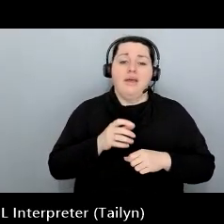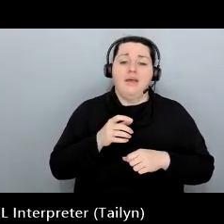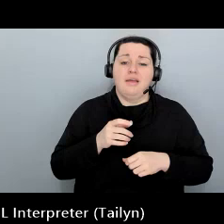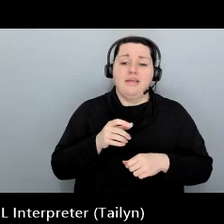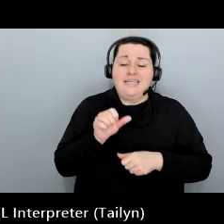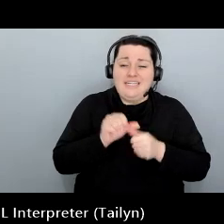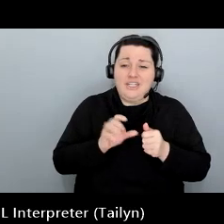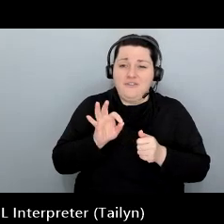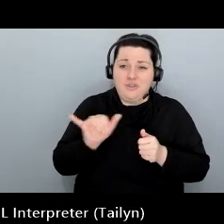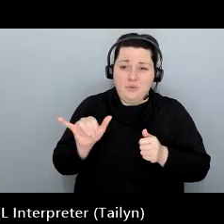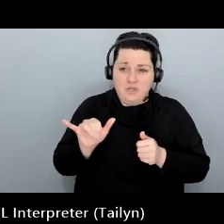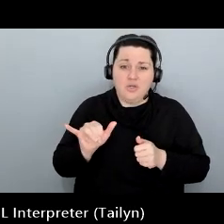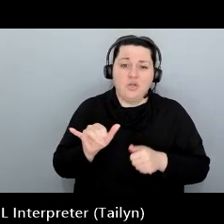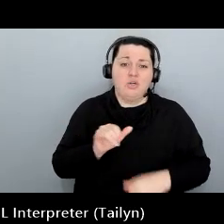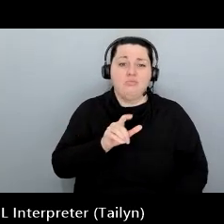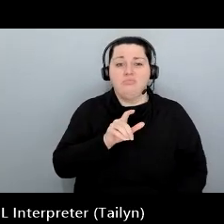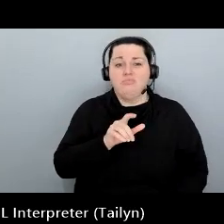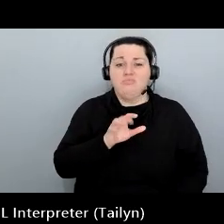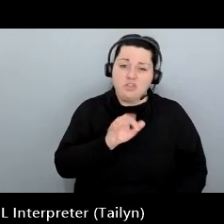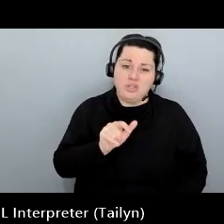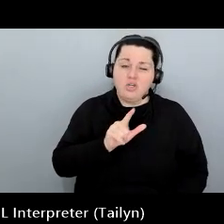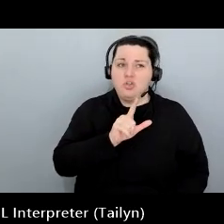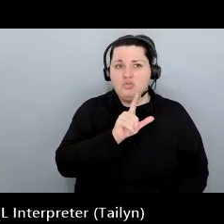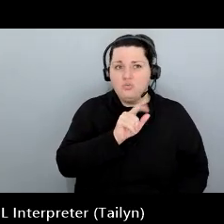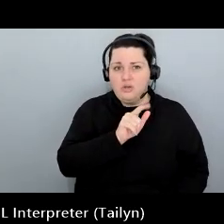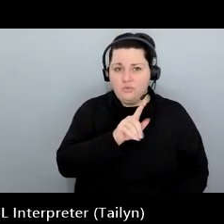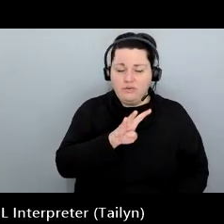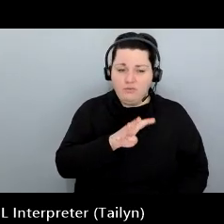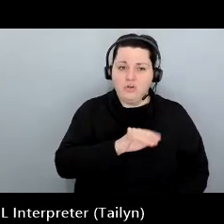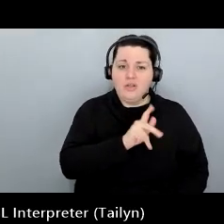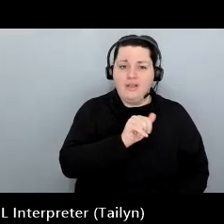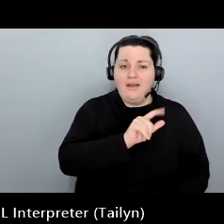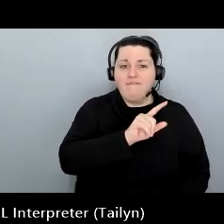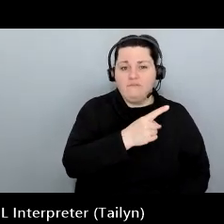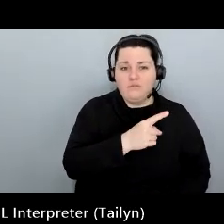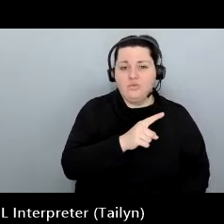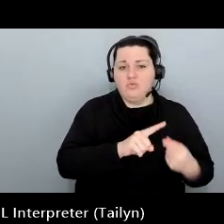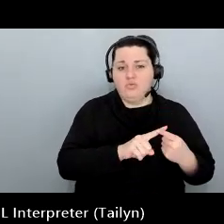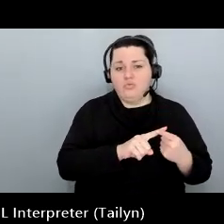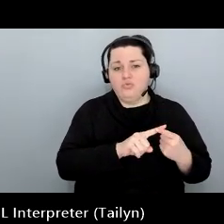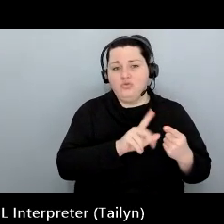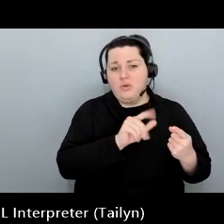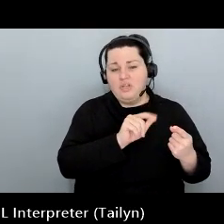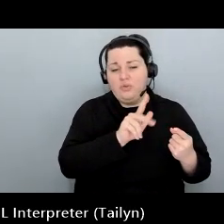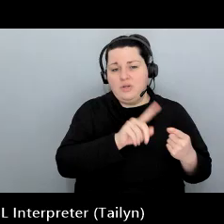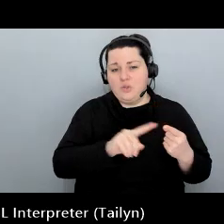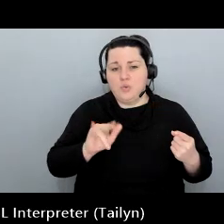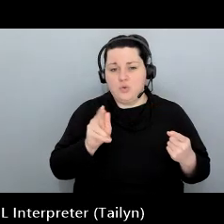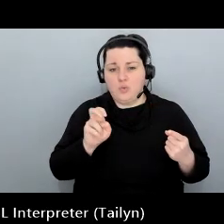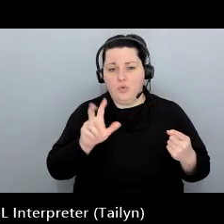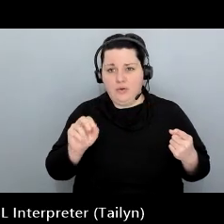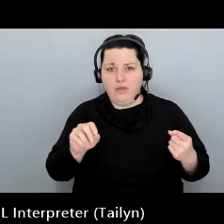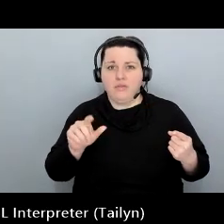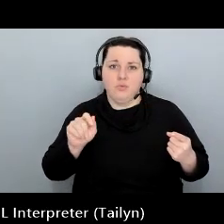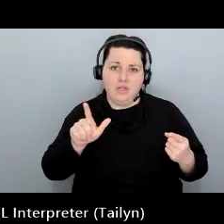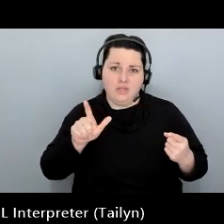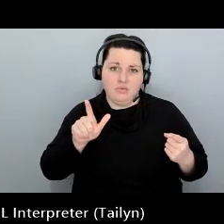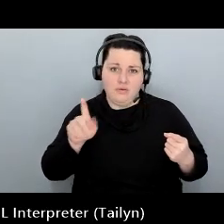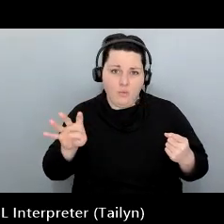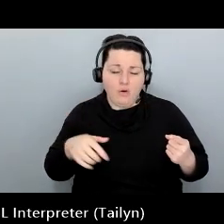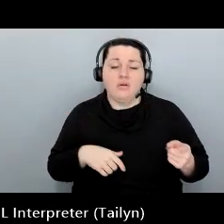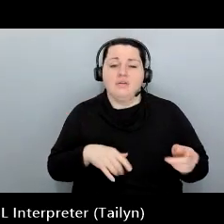So fiscal year 24, which goes from July 1st of 23 through June 30th of last year. And then, same with this